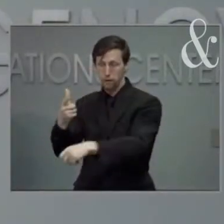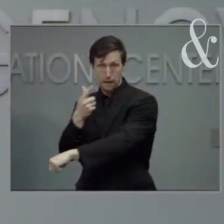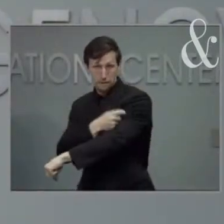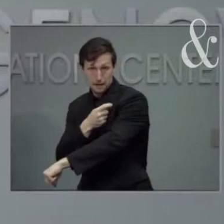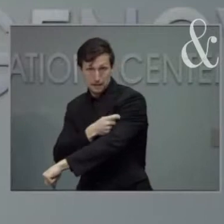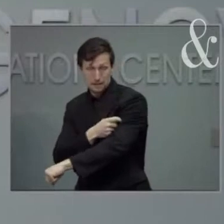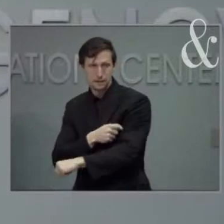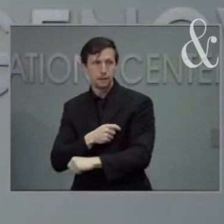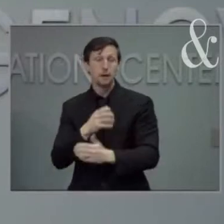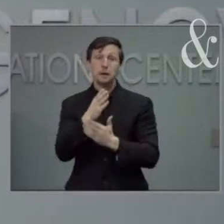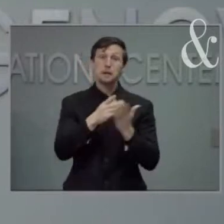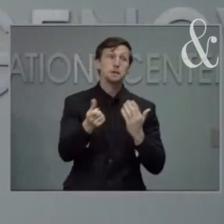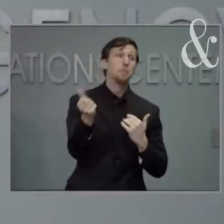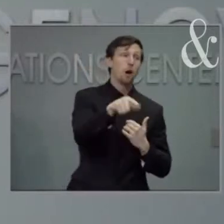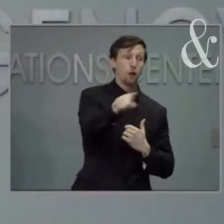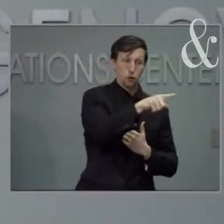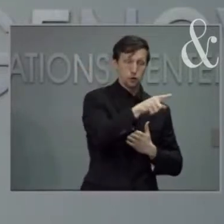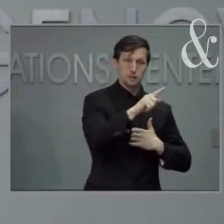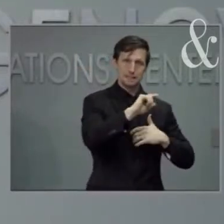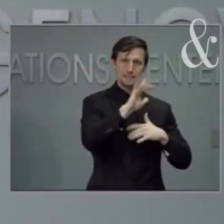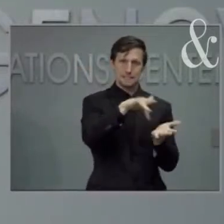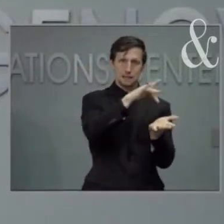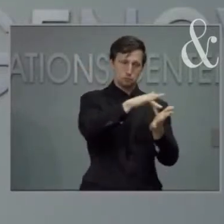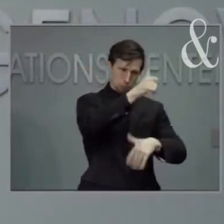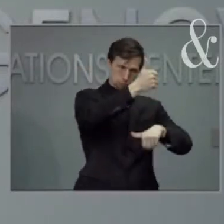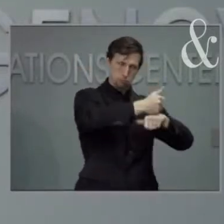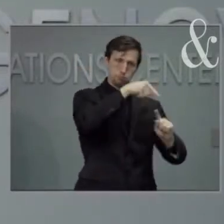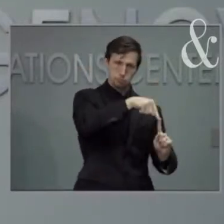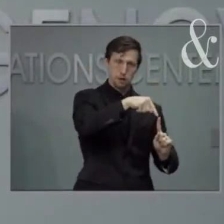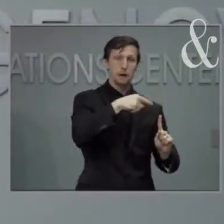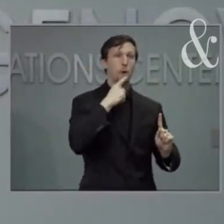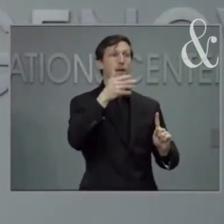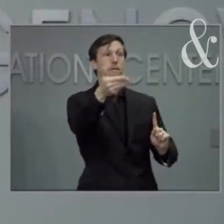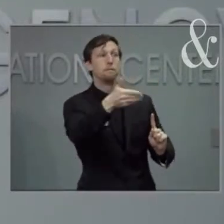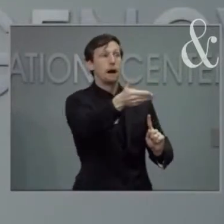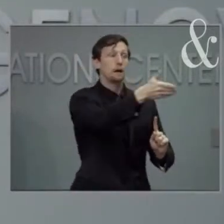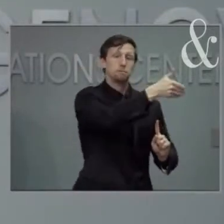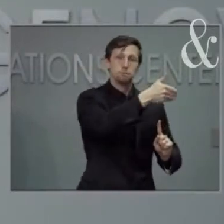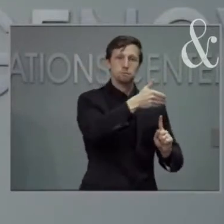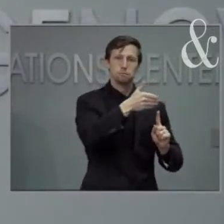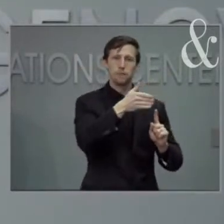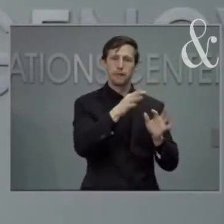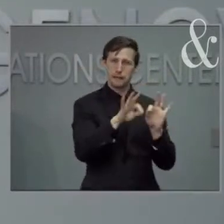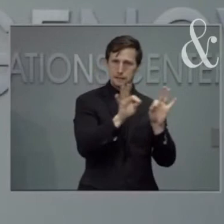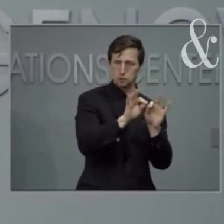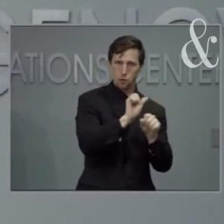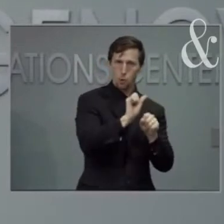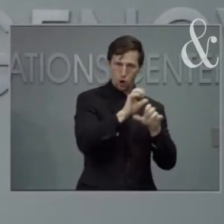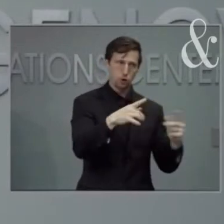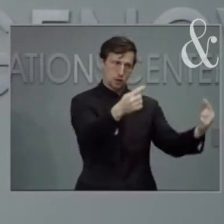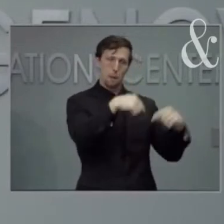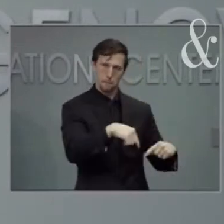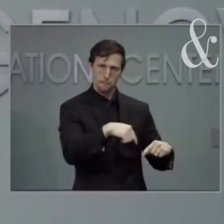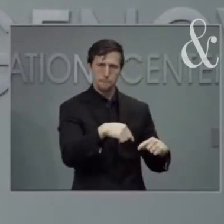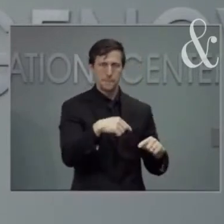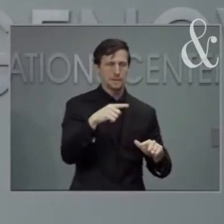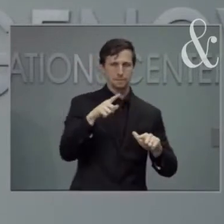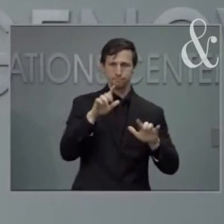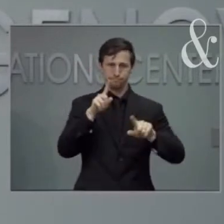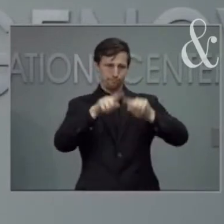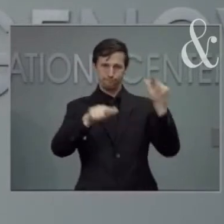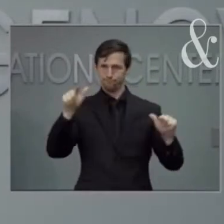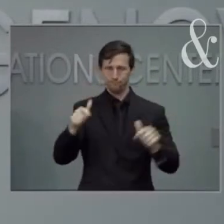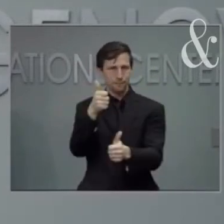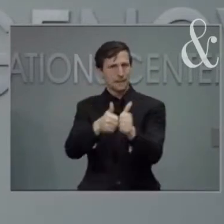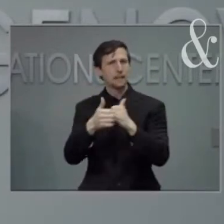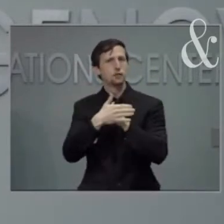will invite them to existing vaccine site administration. So I think it will be a mix. We're working through some of those